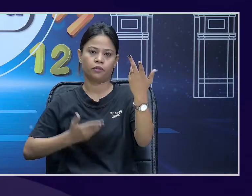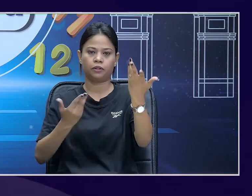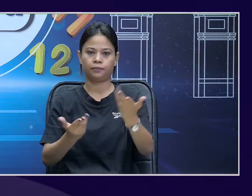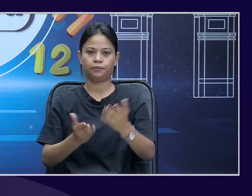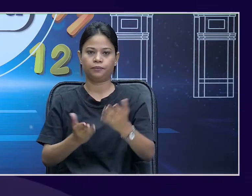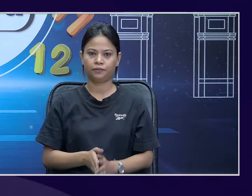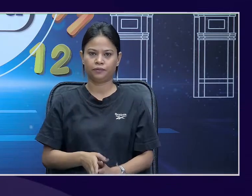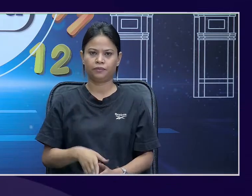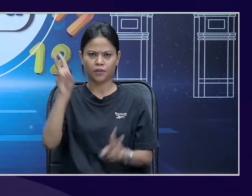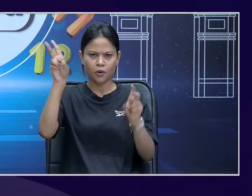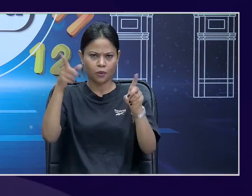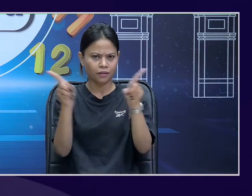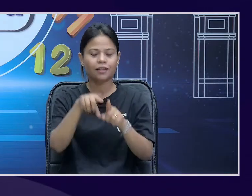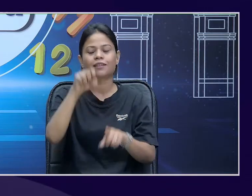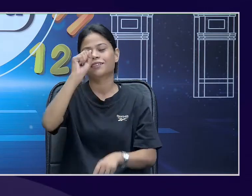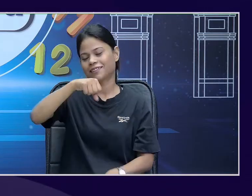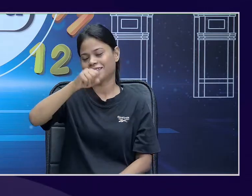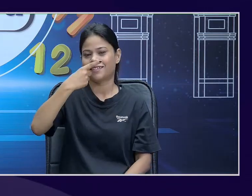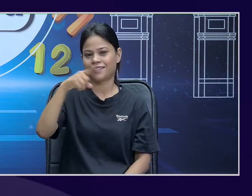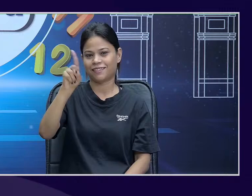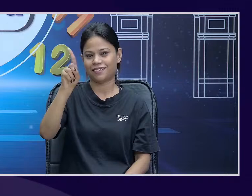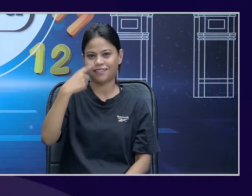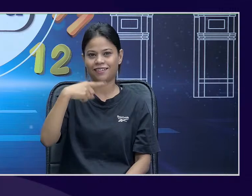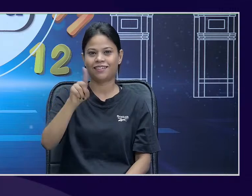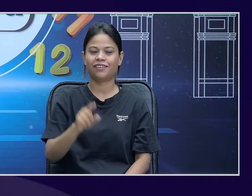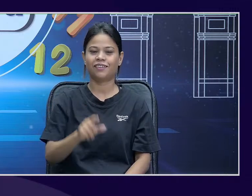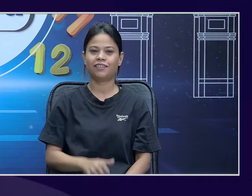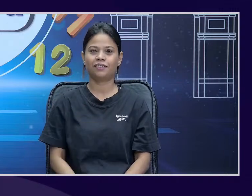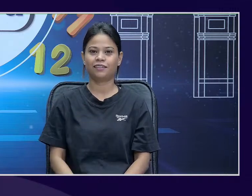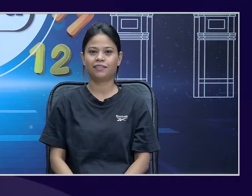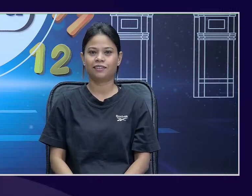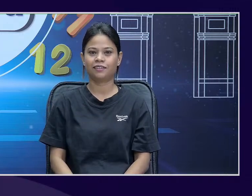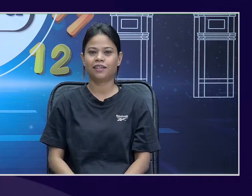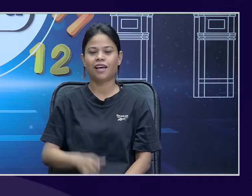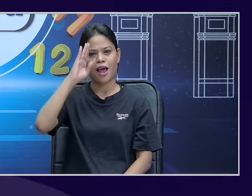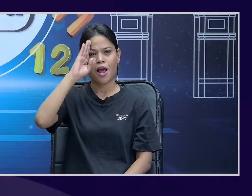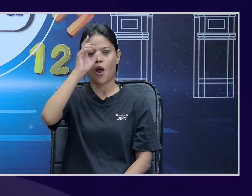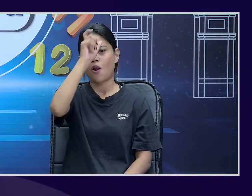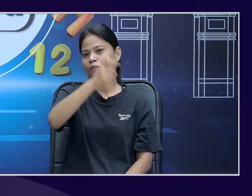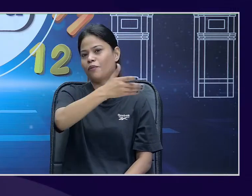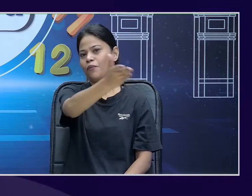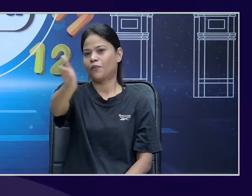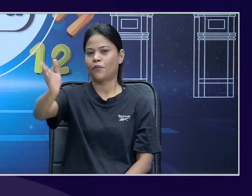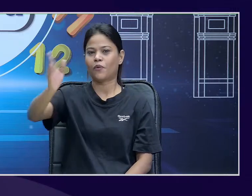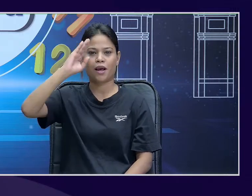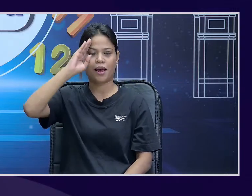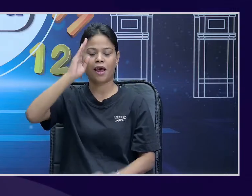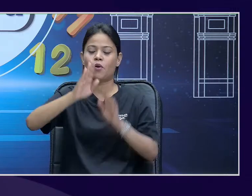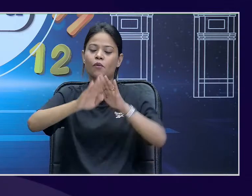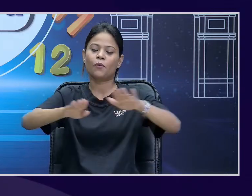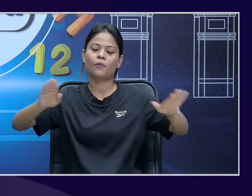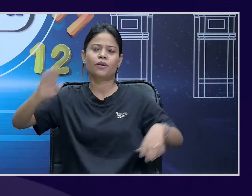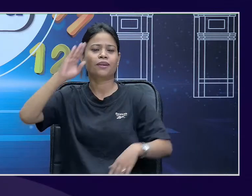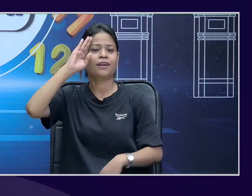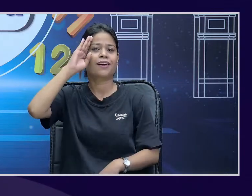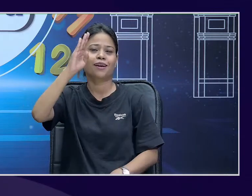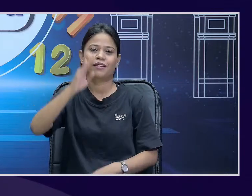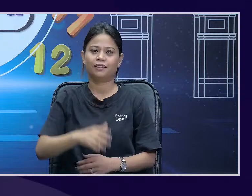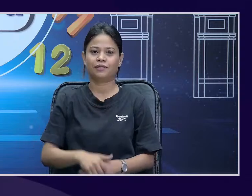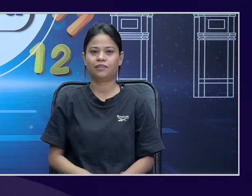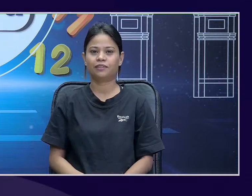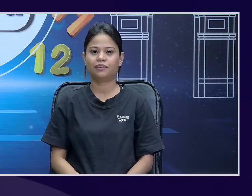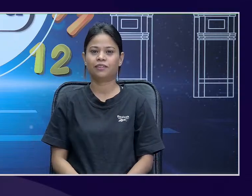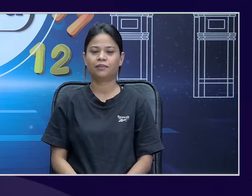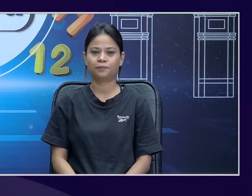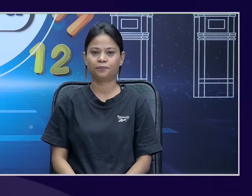ma'am? Please. Oh, yes, ma'am. Yes, ma'am. Hello, everyone. Hello, dear students. Now, all of